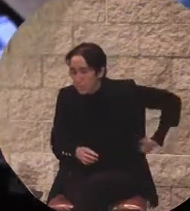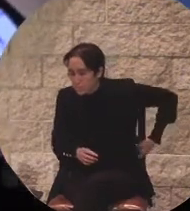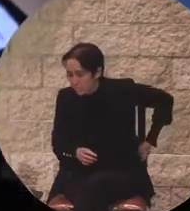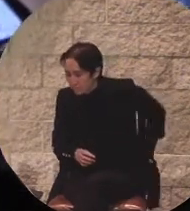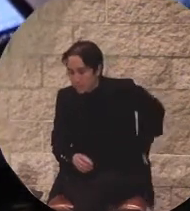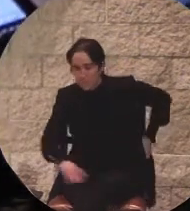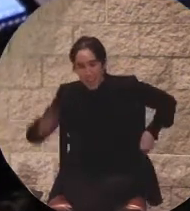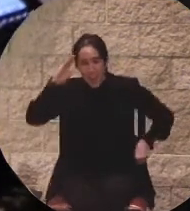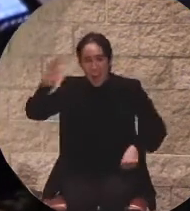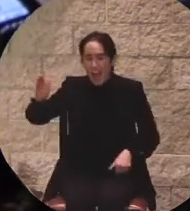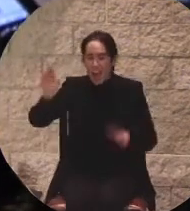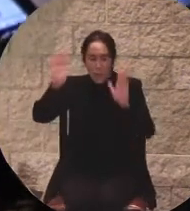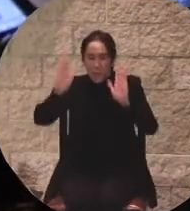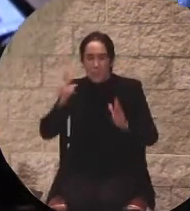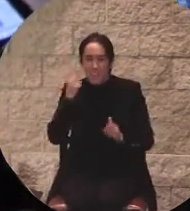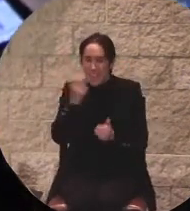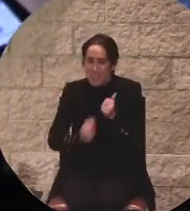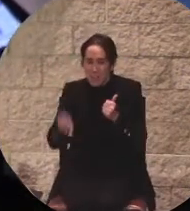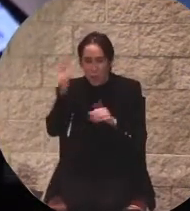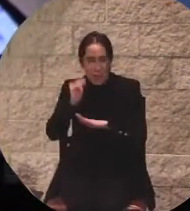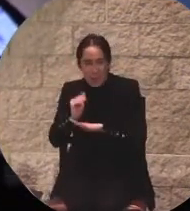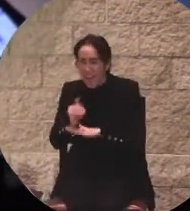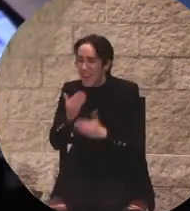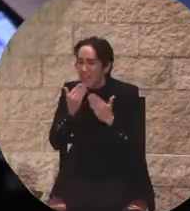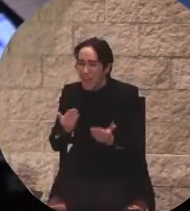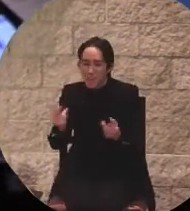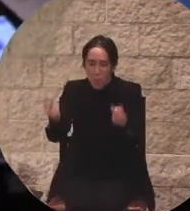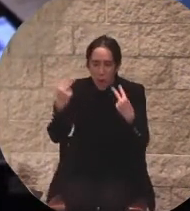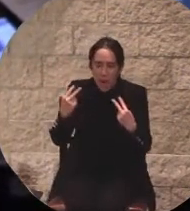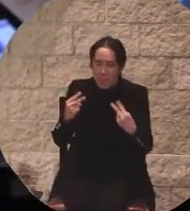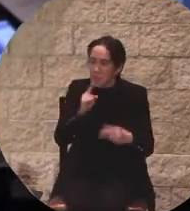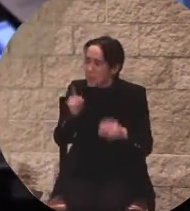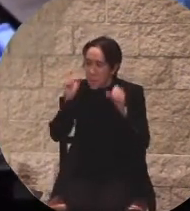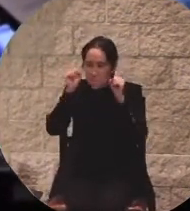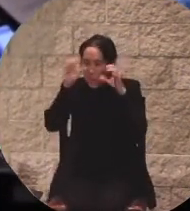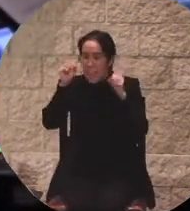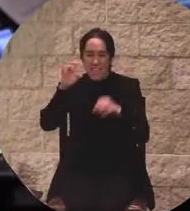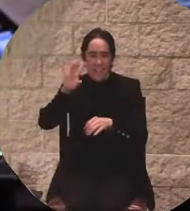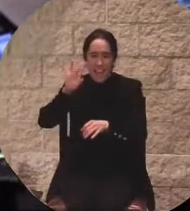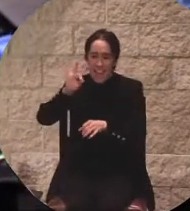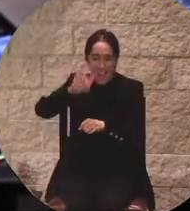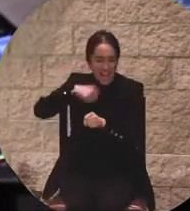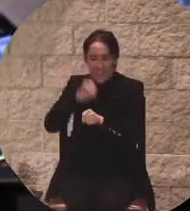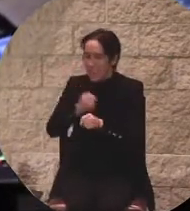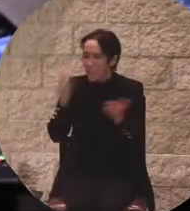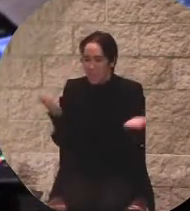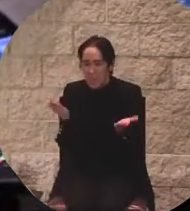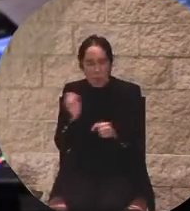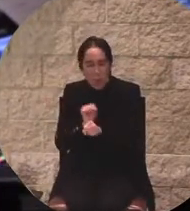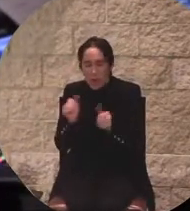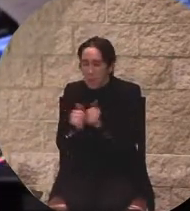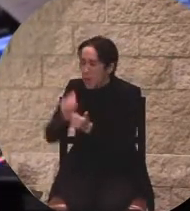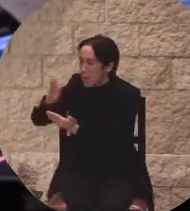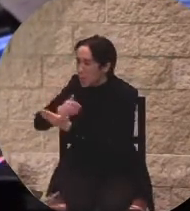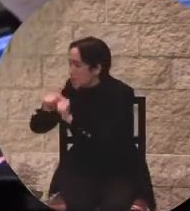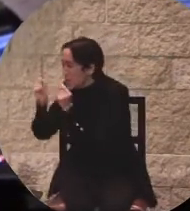Hey, it's great to see everybody tonight. Thanks for tuning in. It's been an amazing 8-year run here working with the music department and Lori. I love